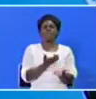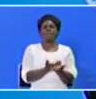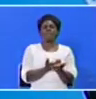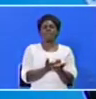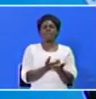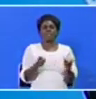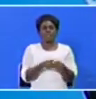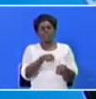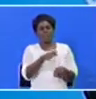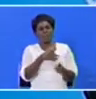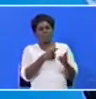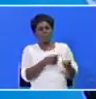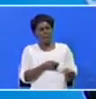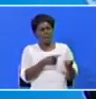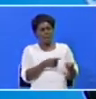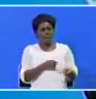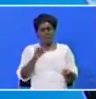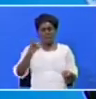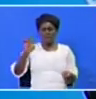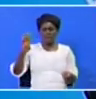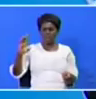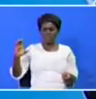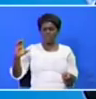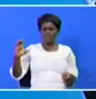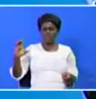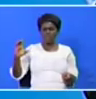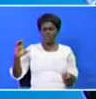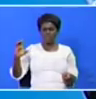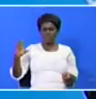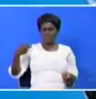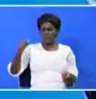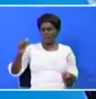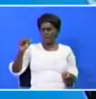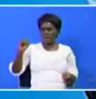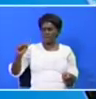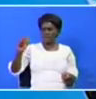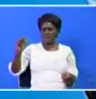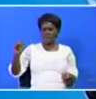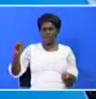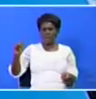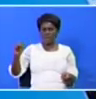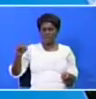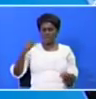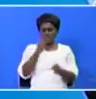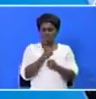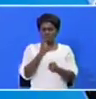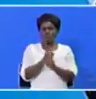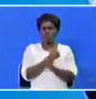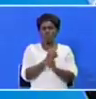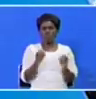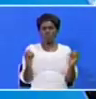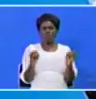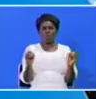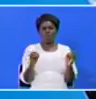guys who appointed the Hassan-led IEBC. And because the Hassan-led IEBC and Oswago did not deliver the election to them